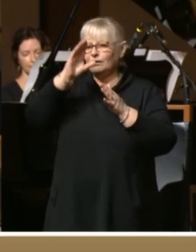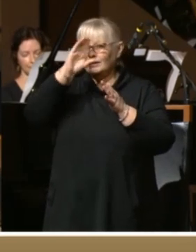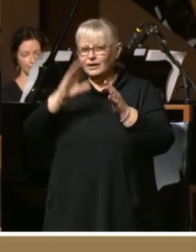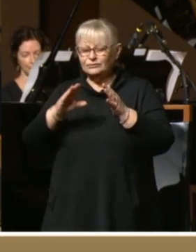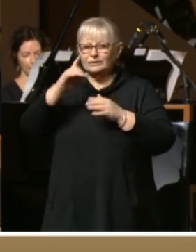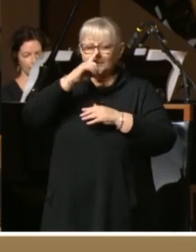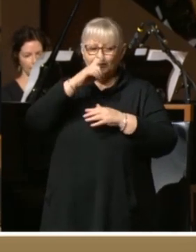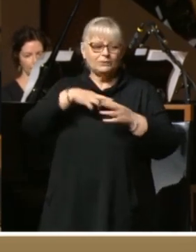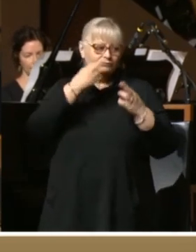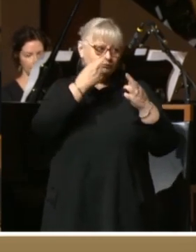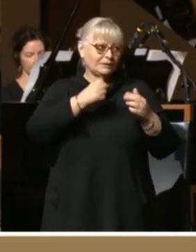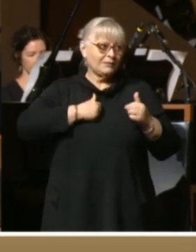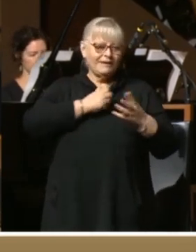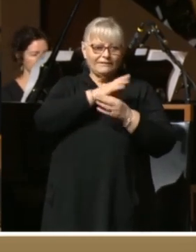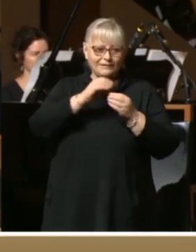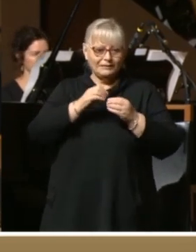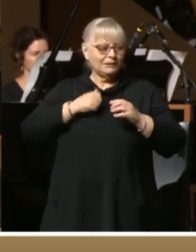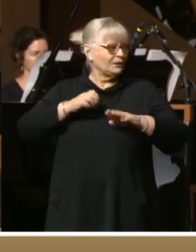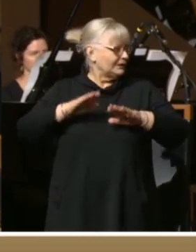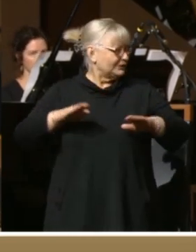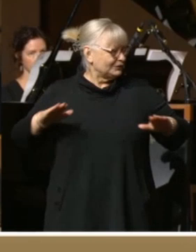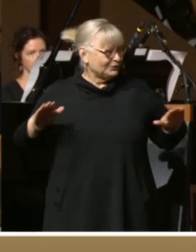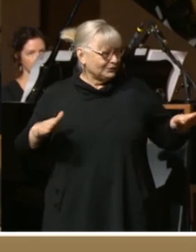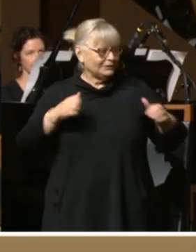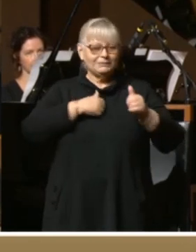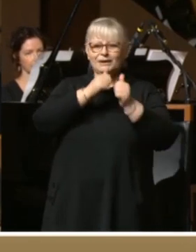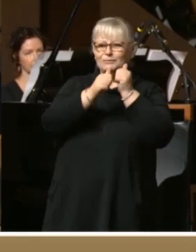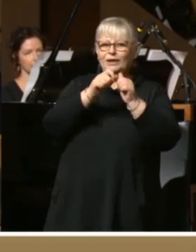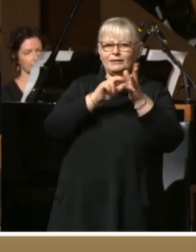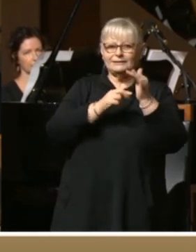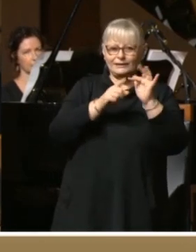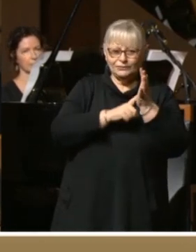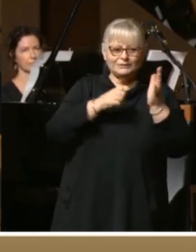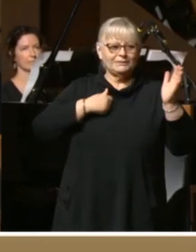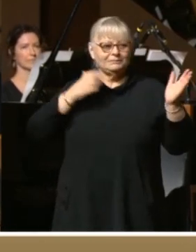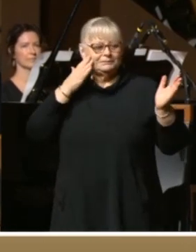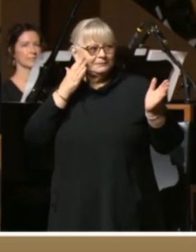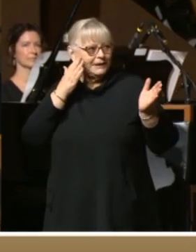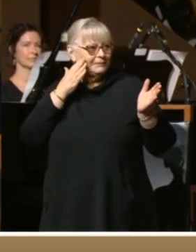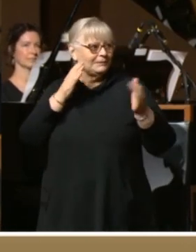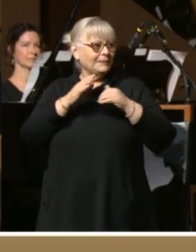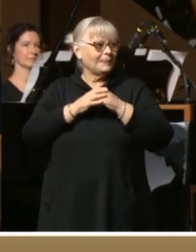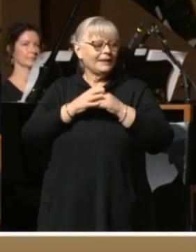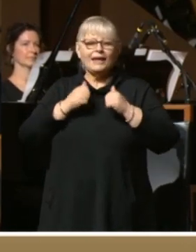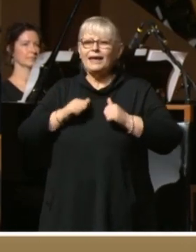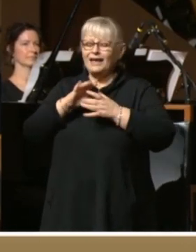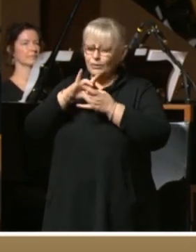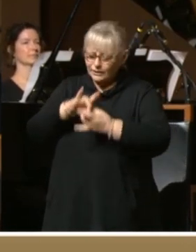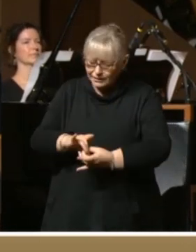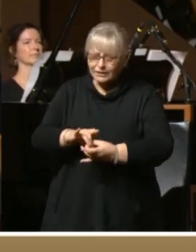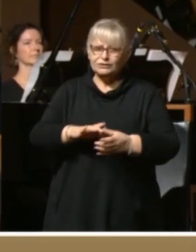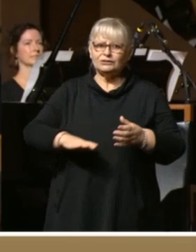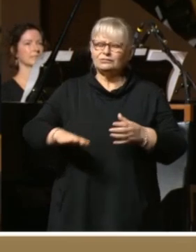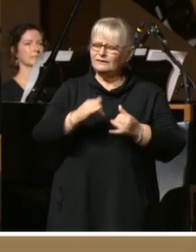family, my children, all my children here, my brother Daniel, my mother. Our connection to country